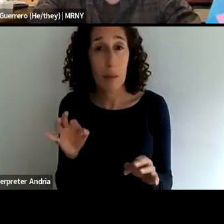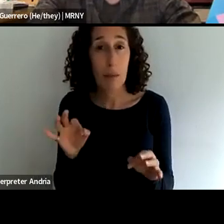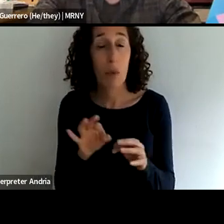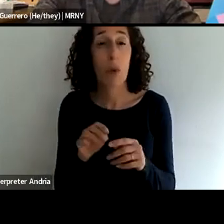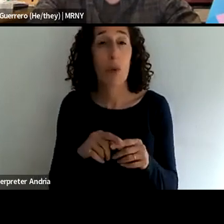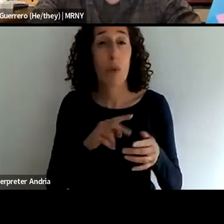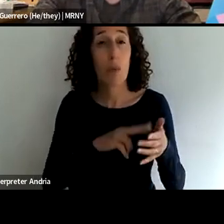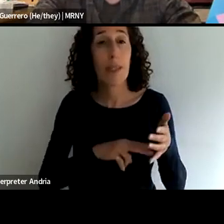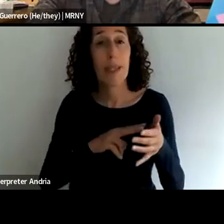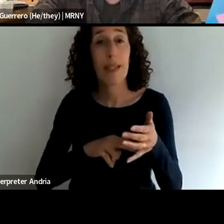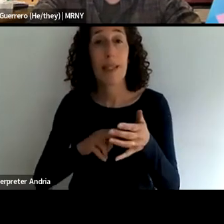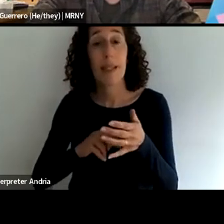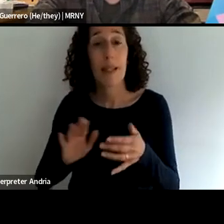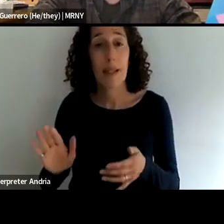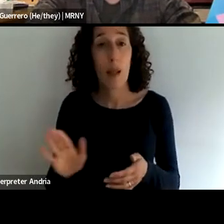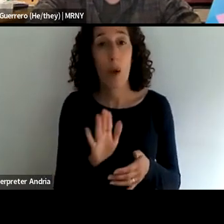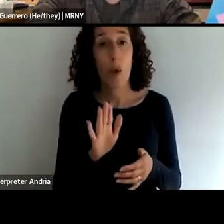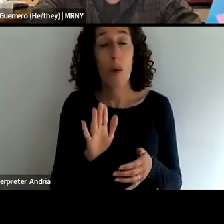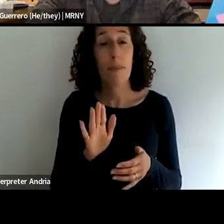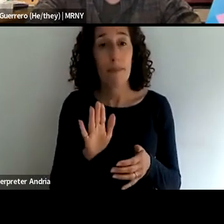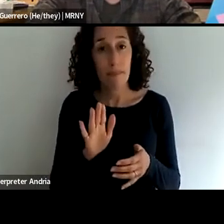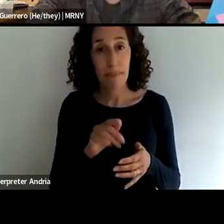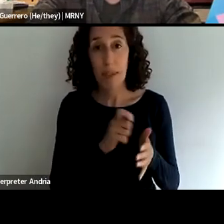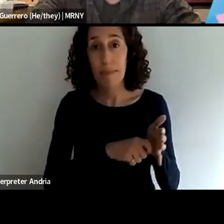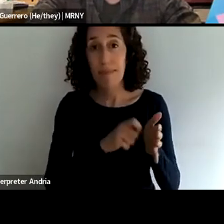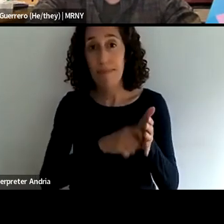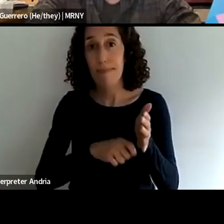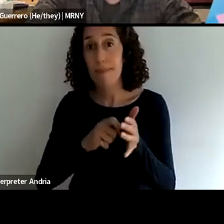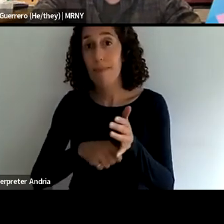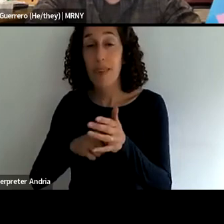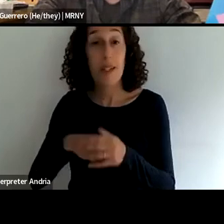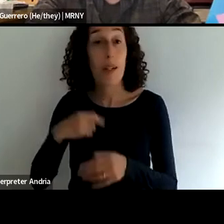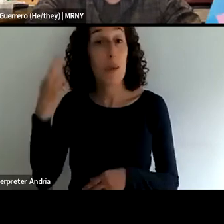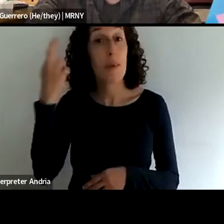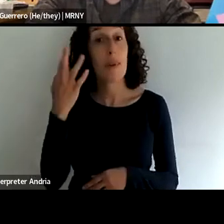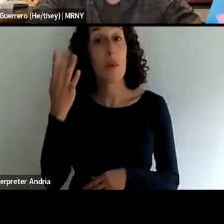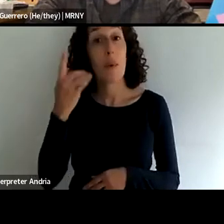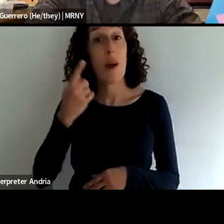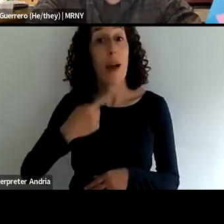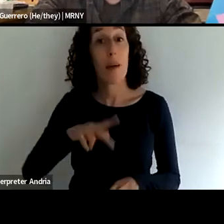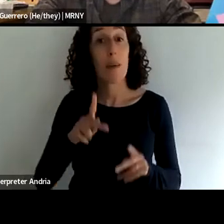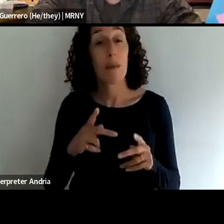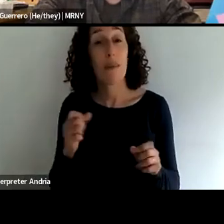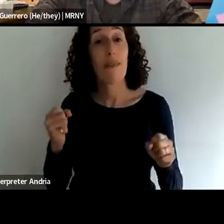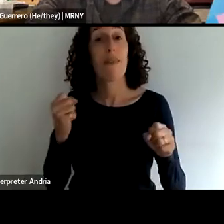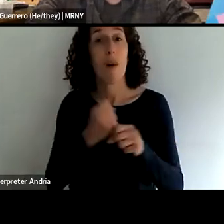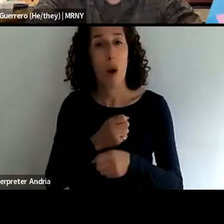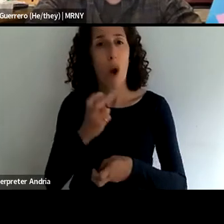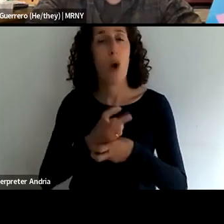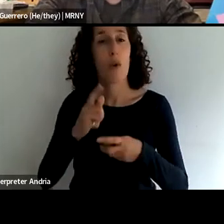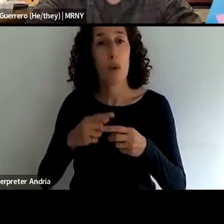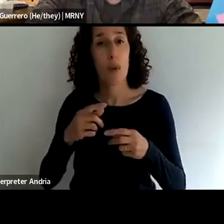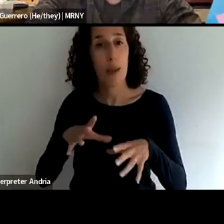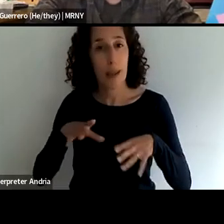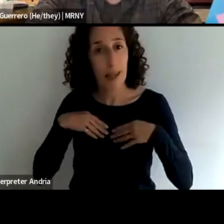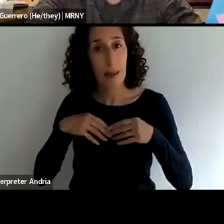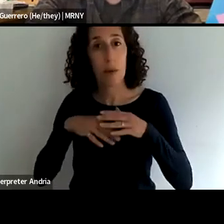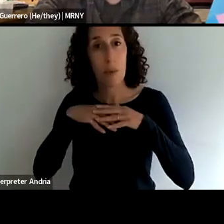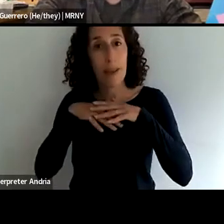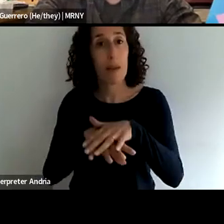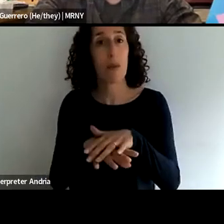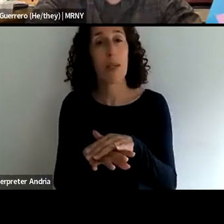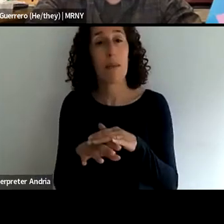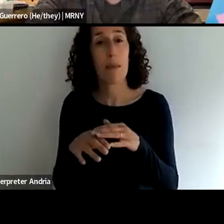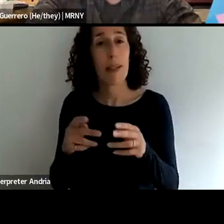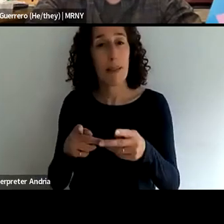read those works. There's a reason why those people fought hard to get into those mainstream institutions. And it was also to